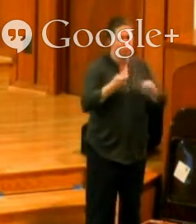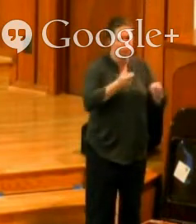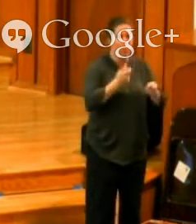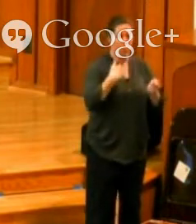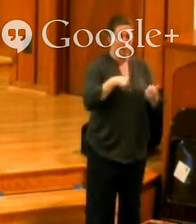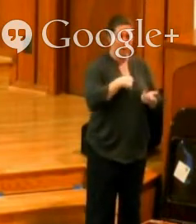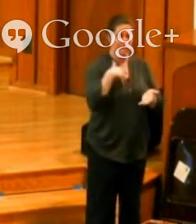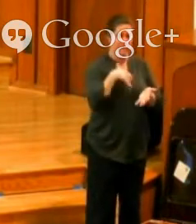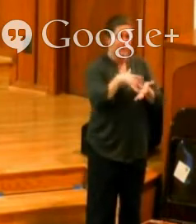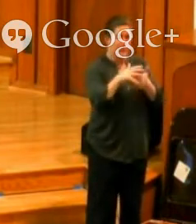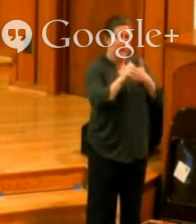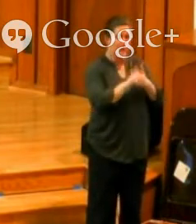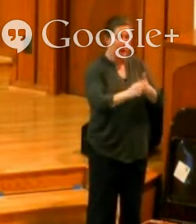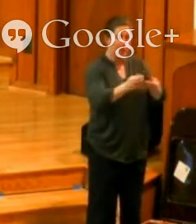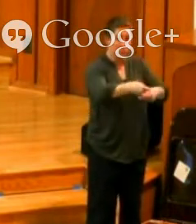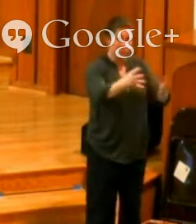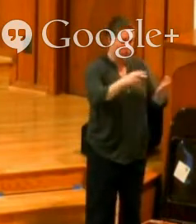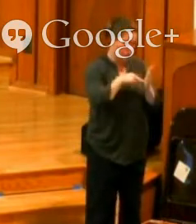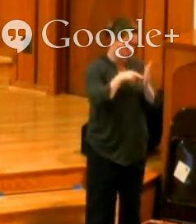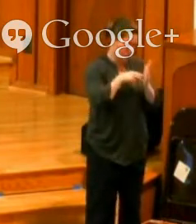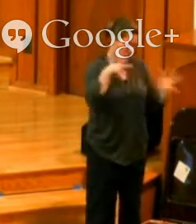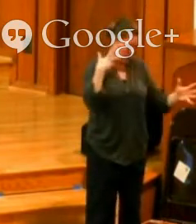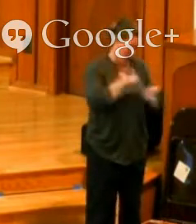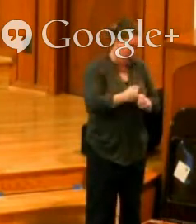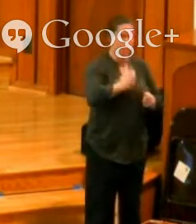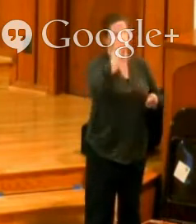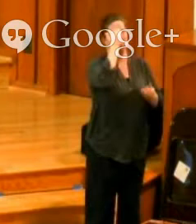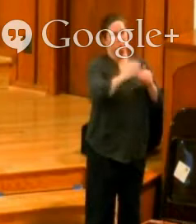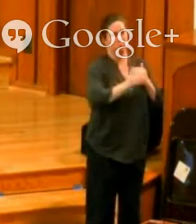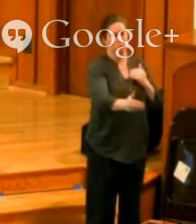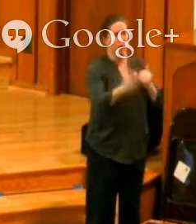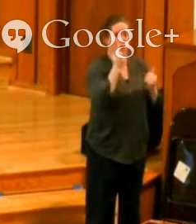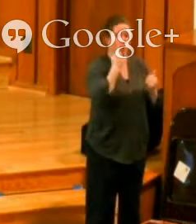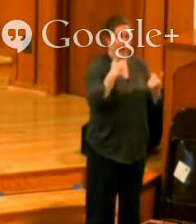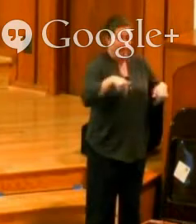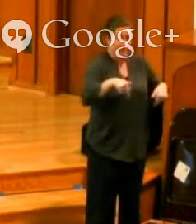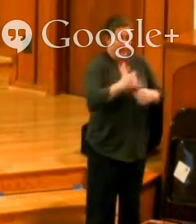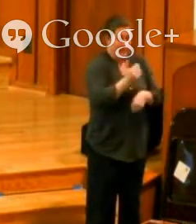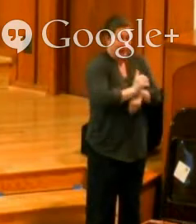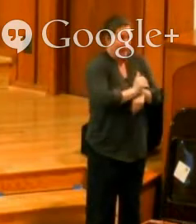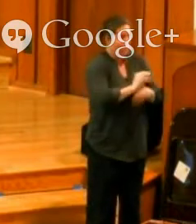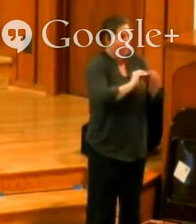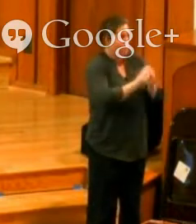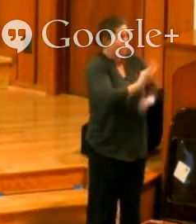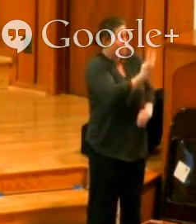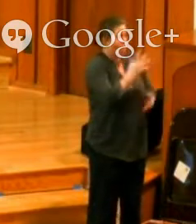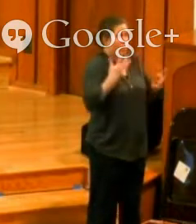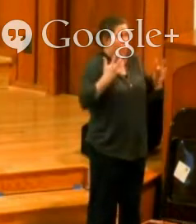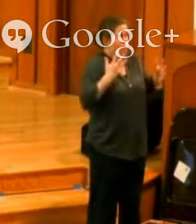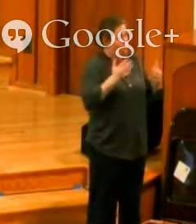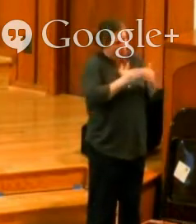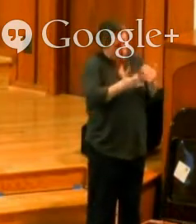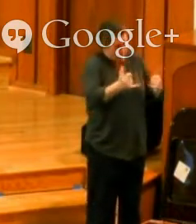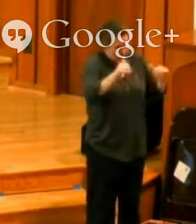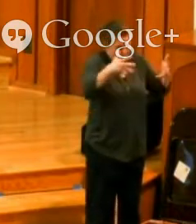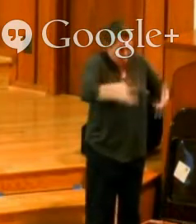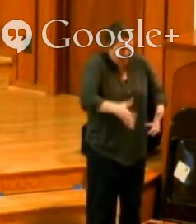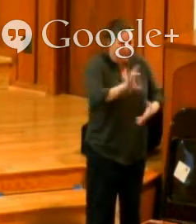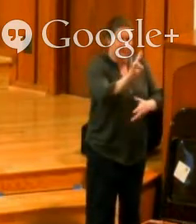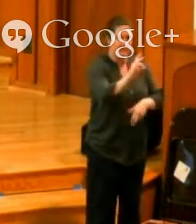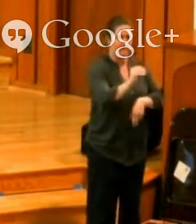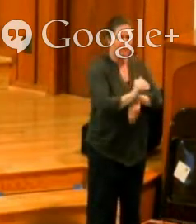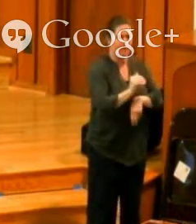out to catch them up. We're only on night number 4, so we have enough time to keep these things going. And you have enough time to keep